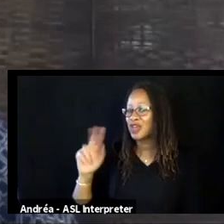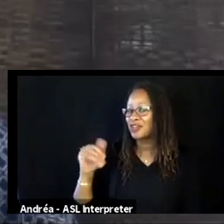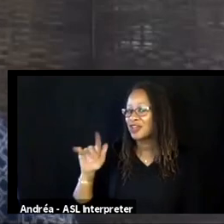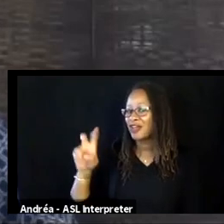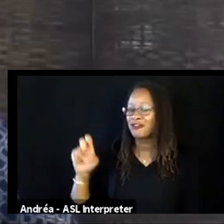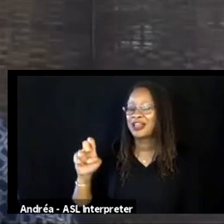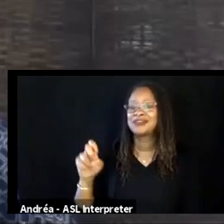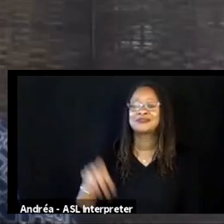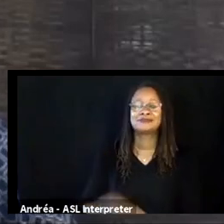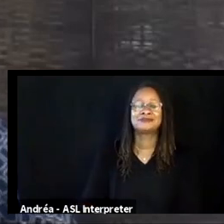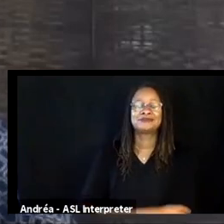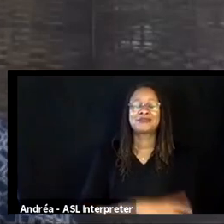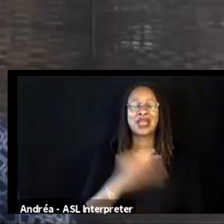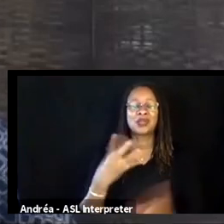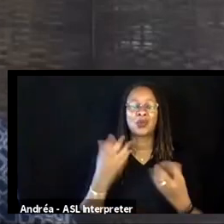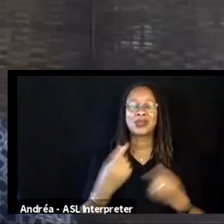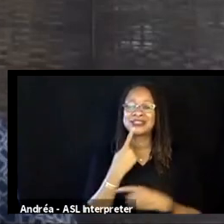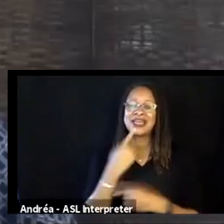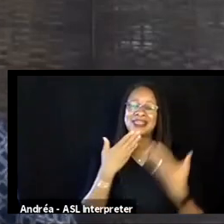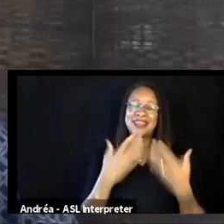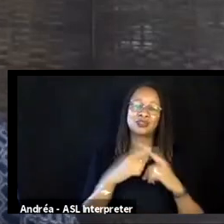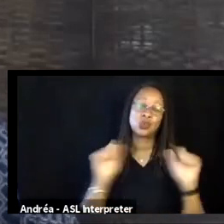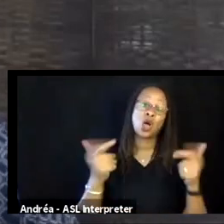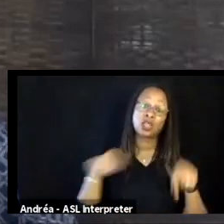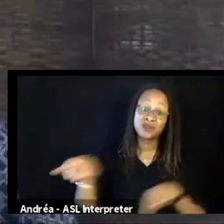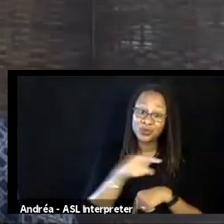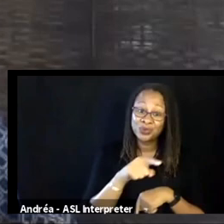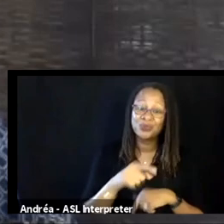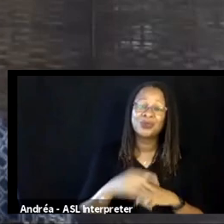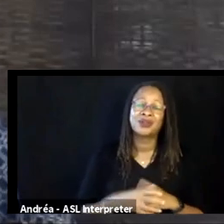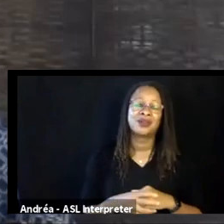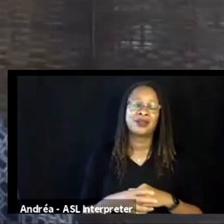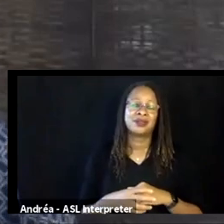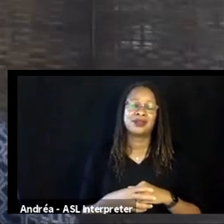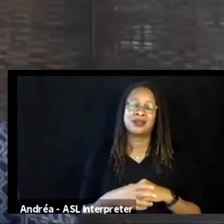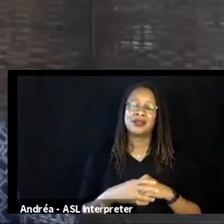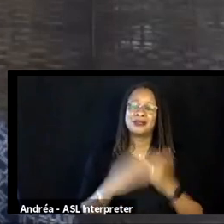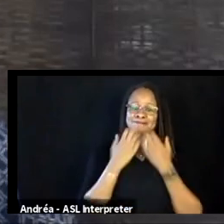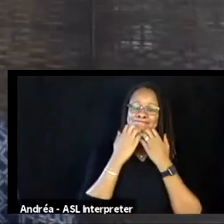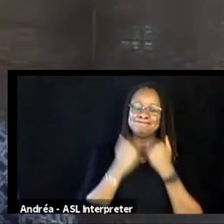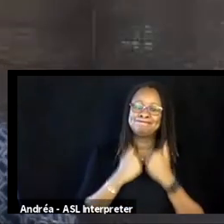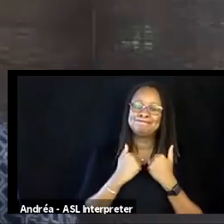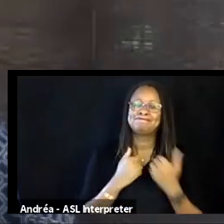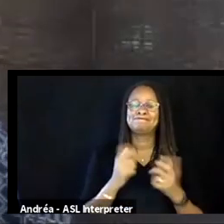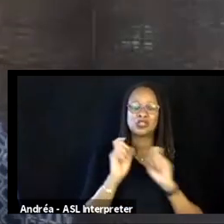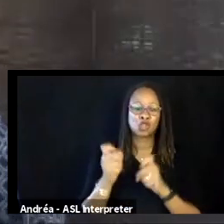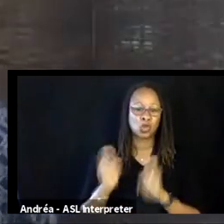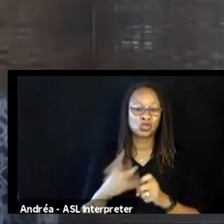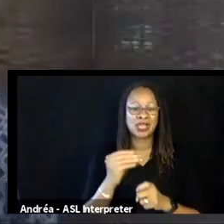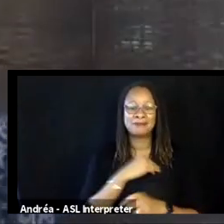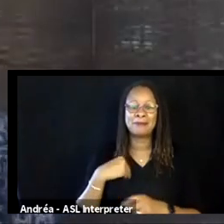Caroline. And I just want to say thanks to all of you, our cherished donors and